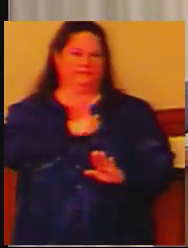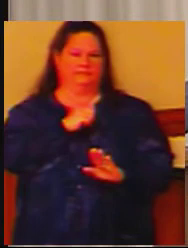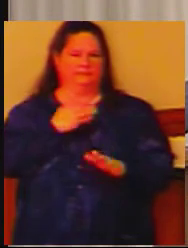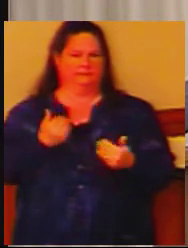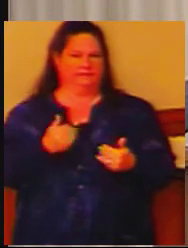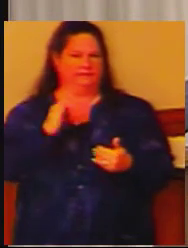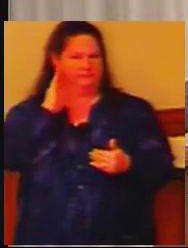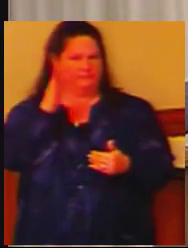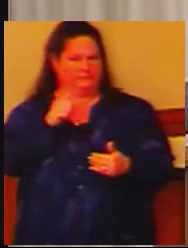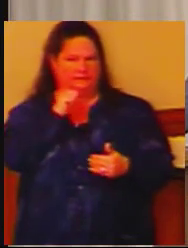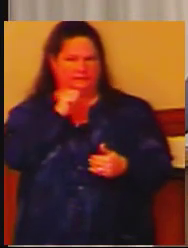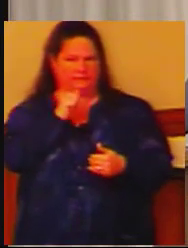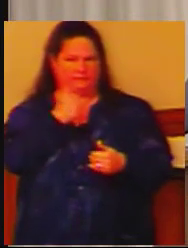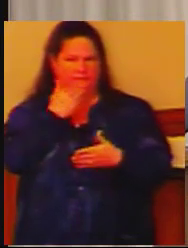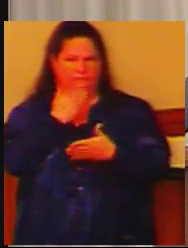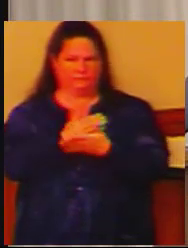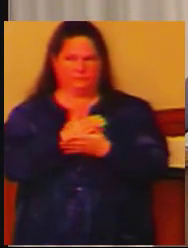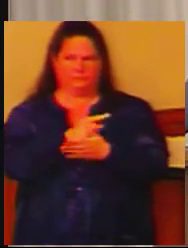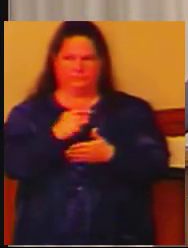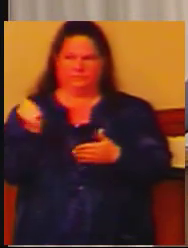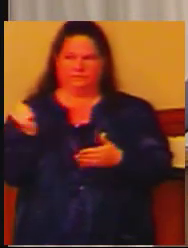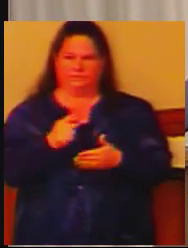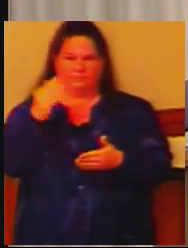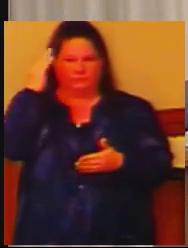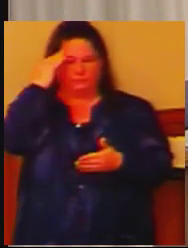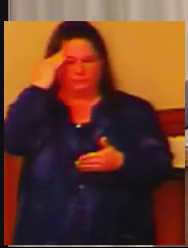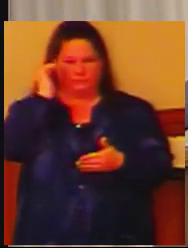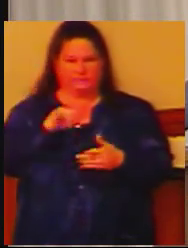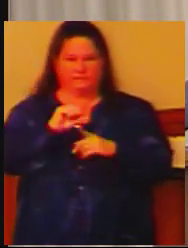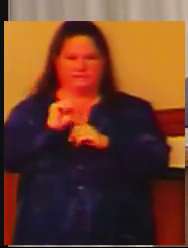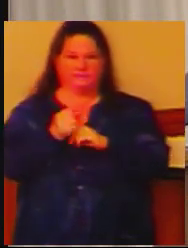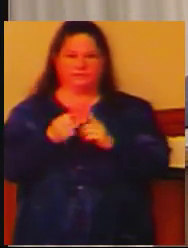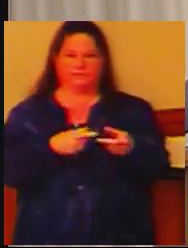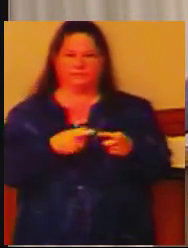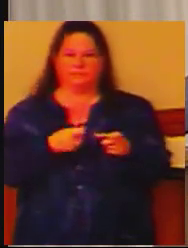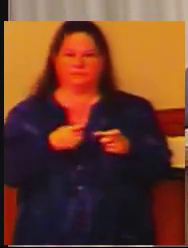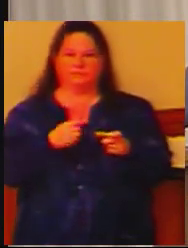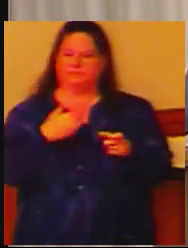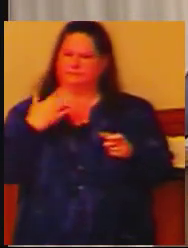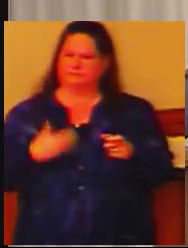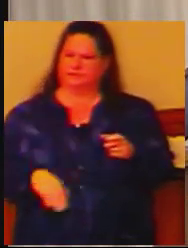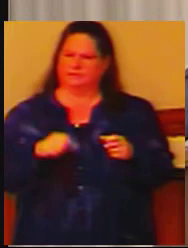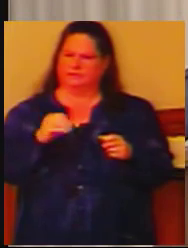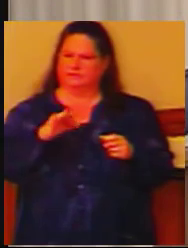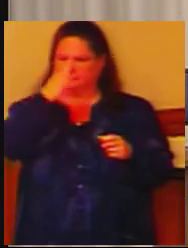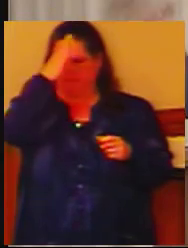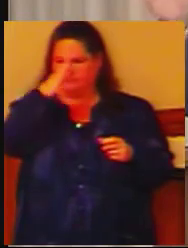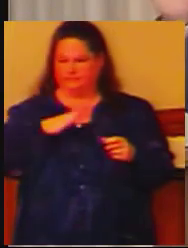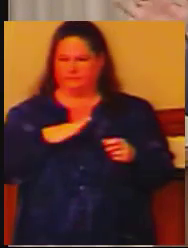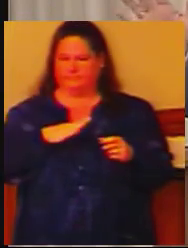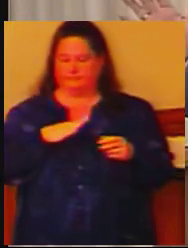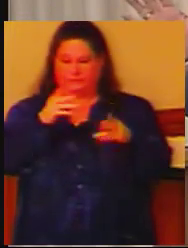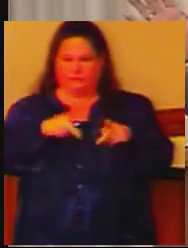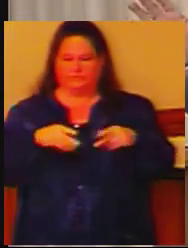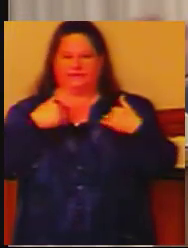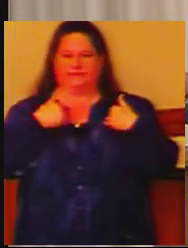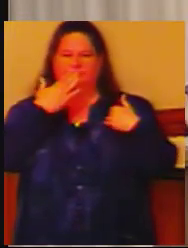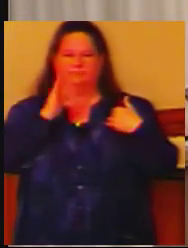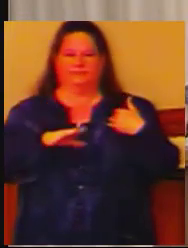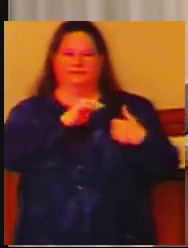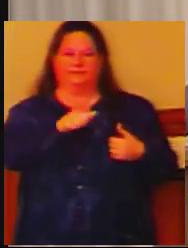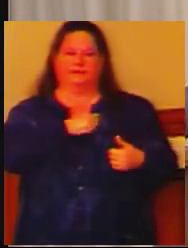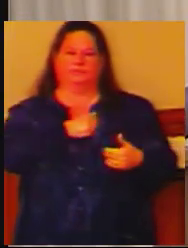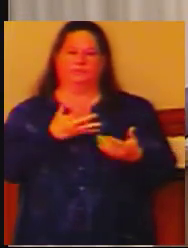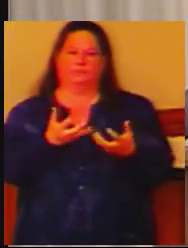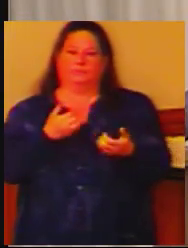good. We all recognize those little situations instantly, that, man, if this person has a bad attitude, I want to stay away.